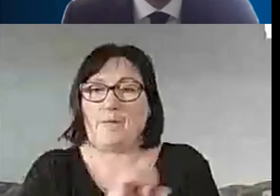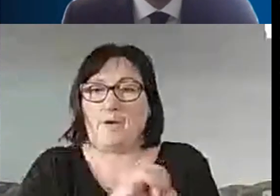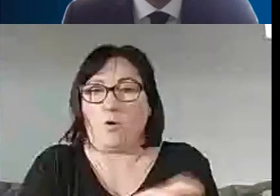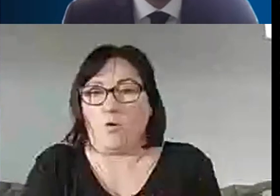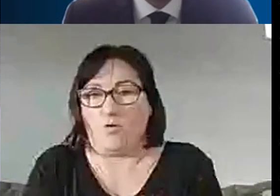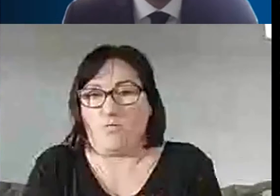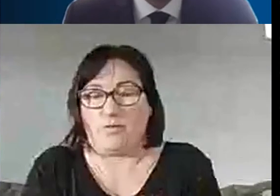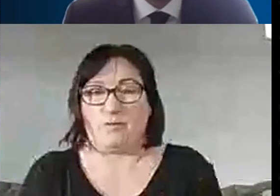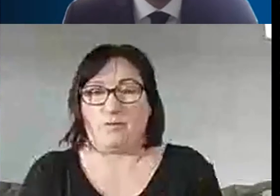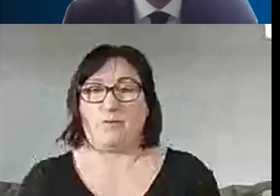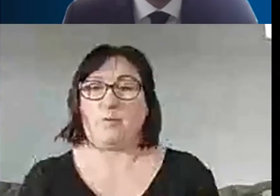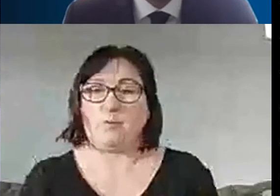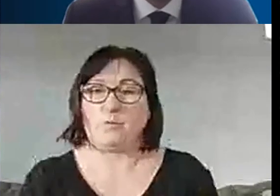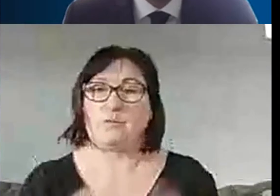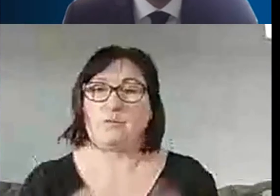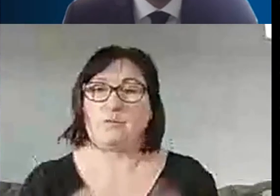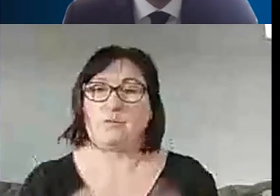their presence and for